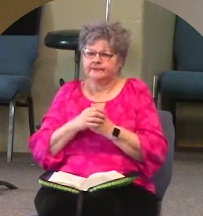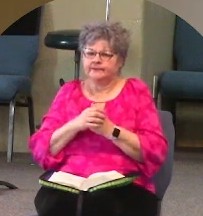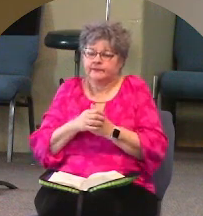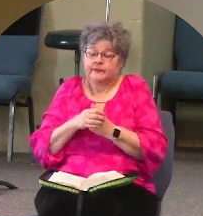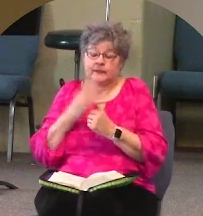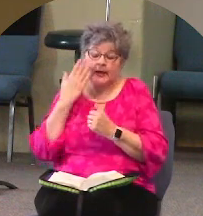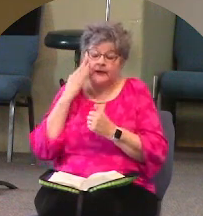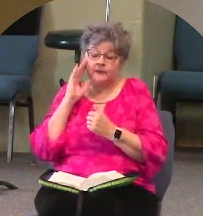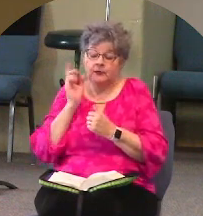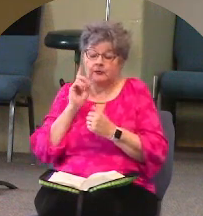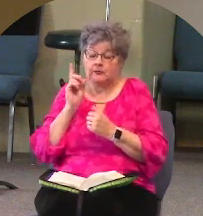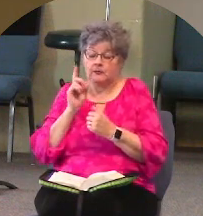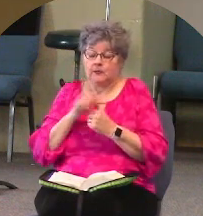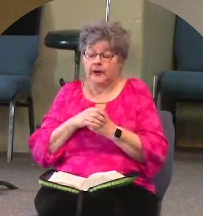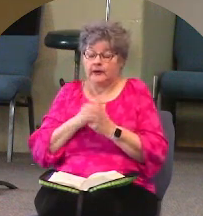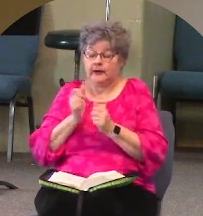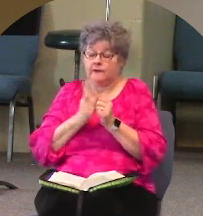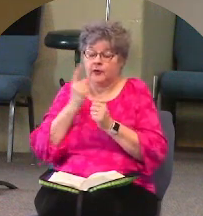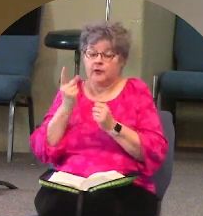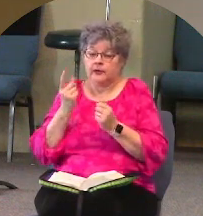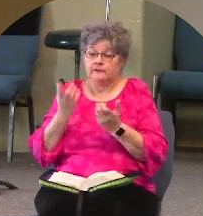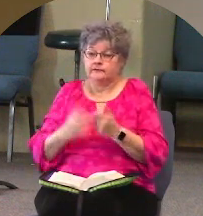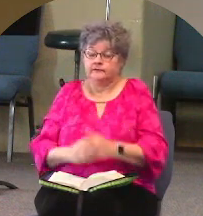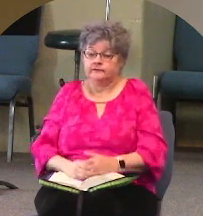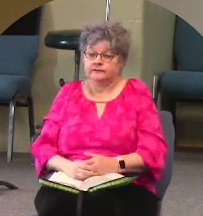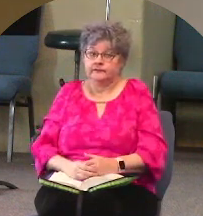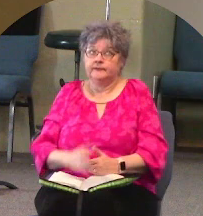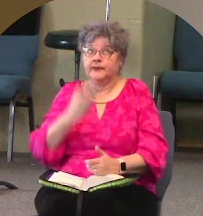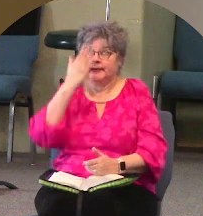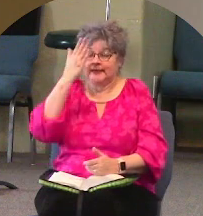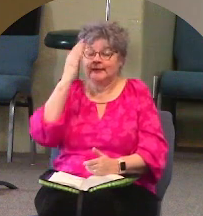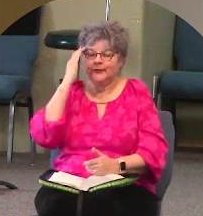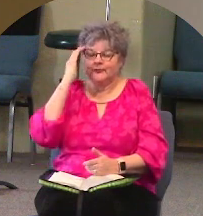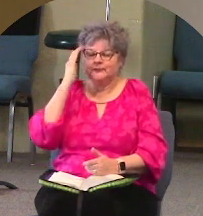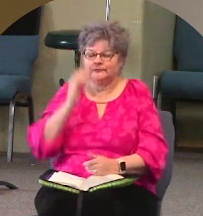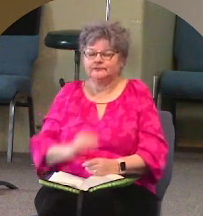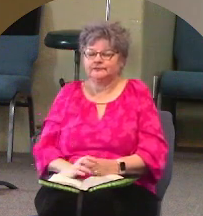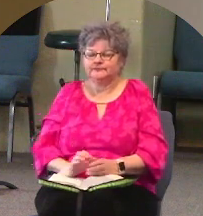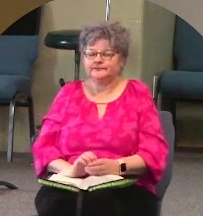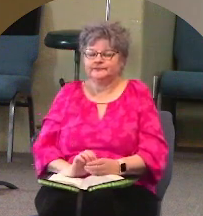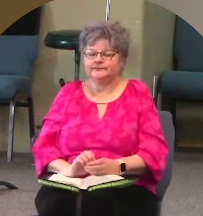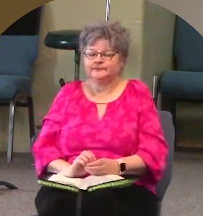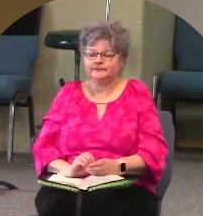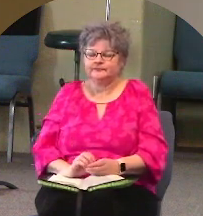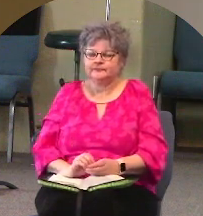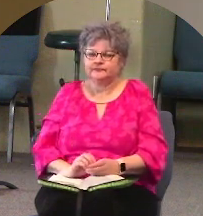I don't know where everybody's at, but he does.